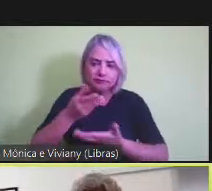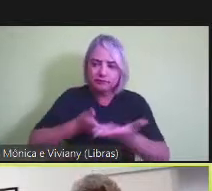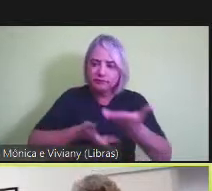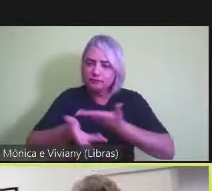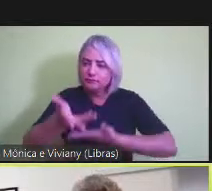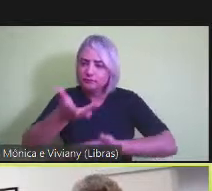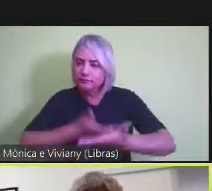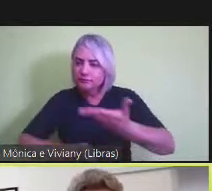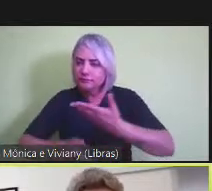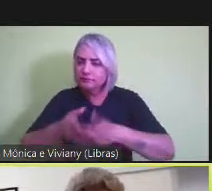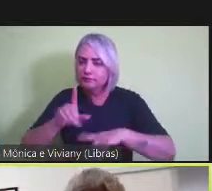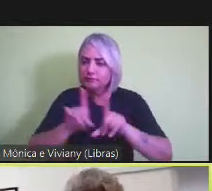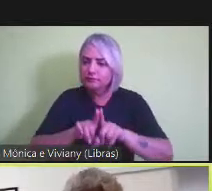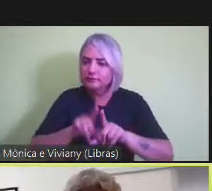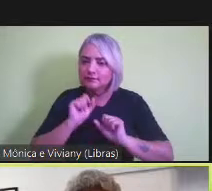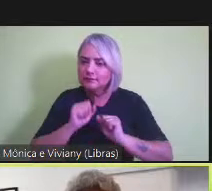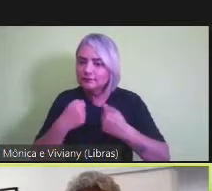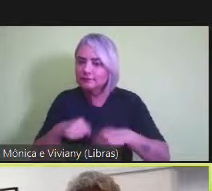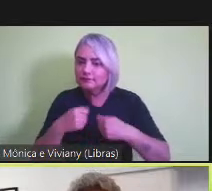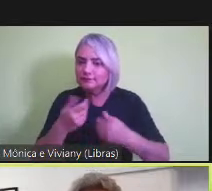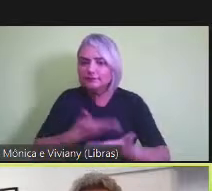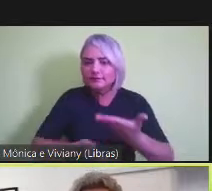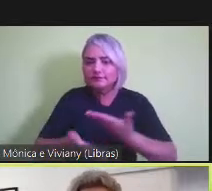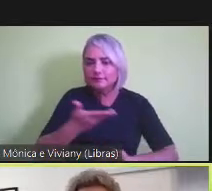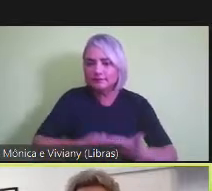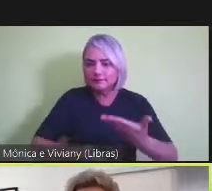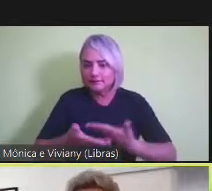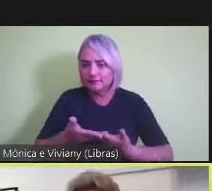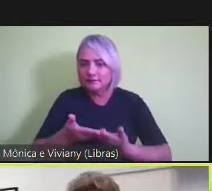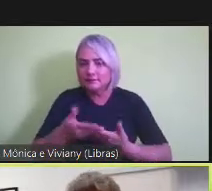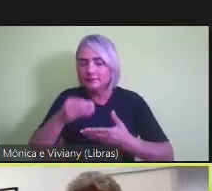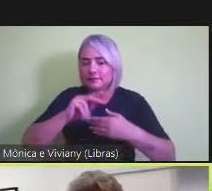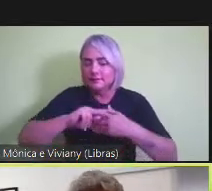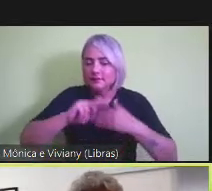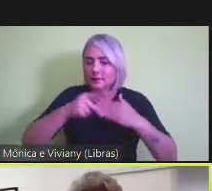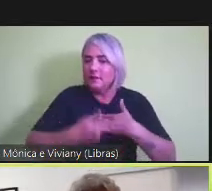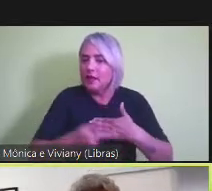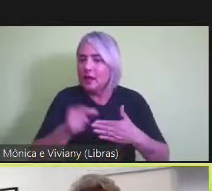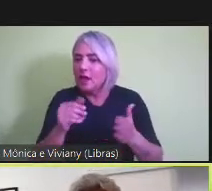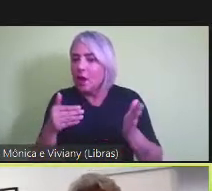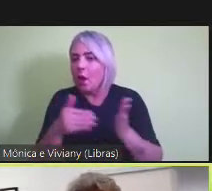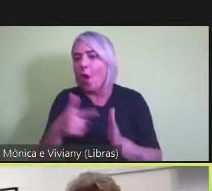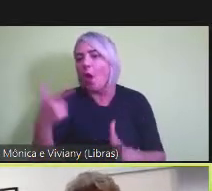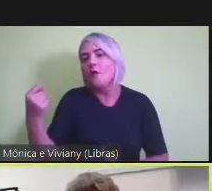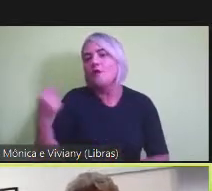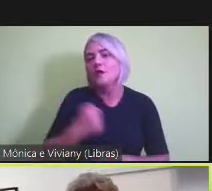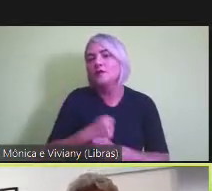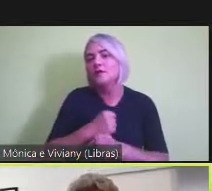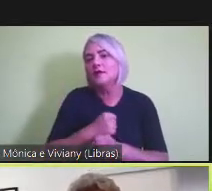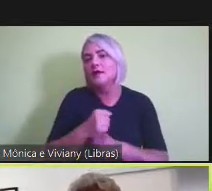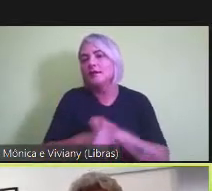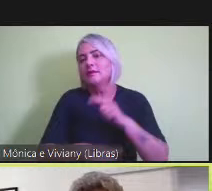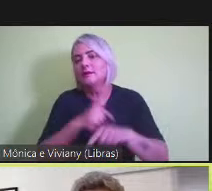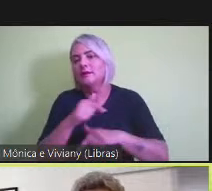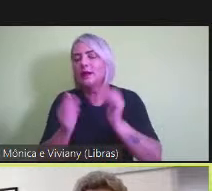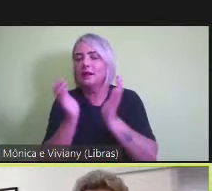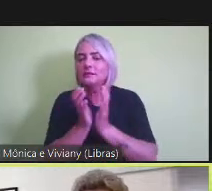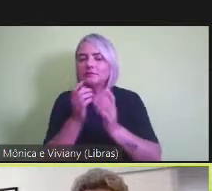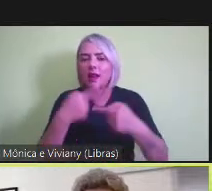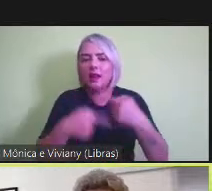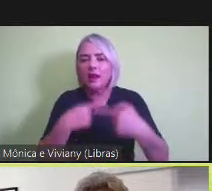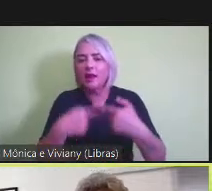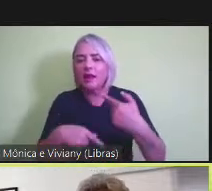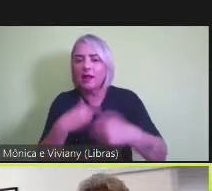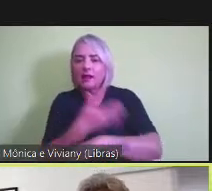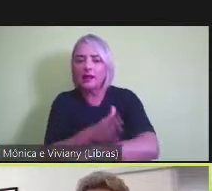with collaboration, but they also need to collaborate beyond the team. That's where we go with the last year